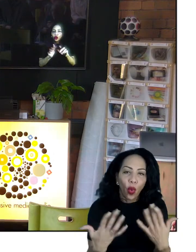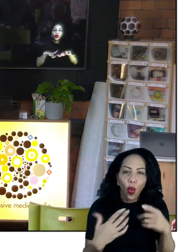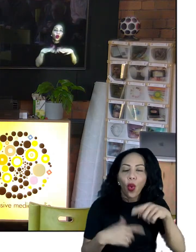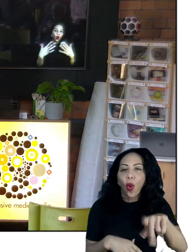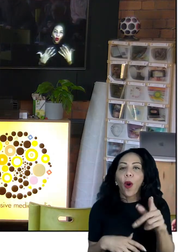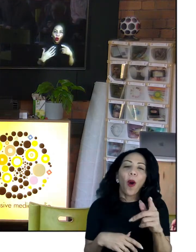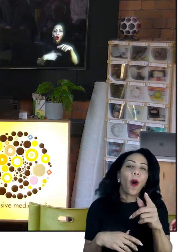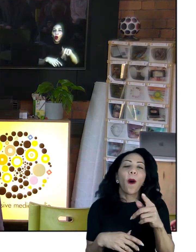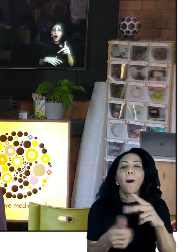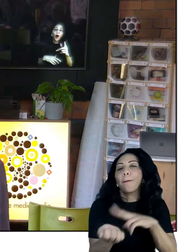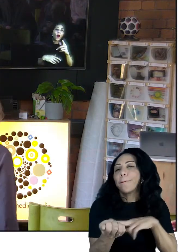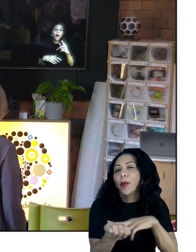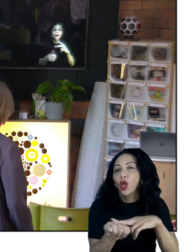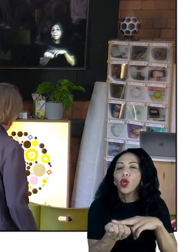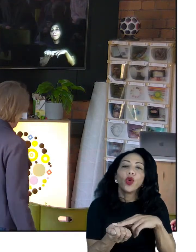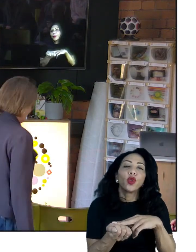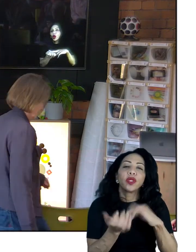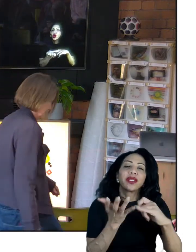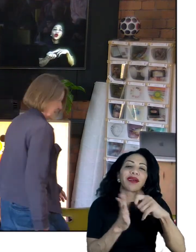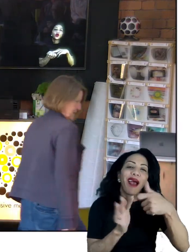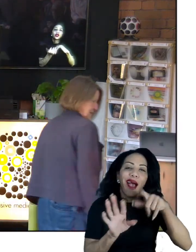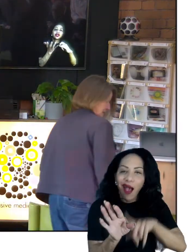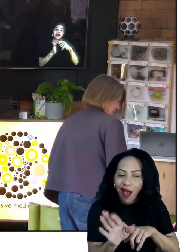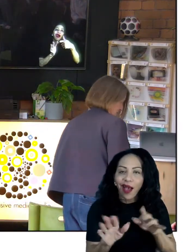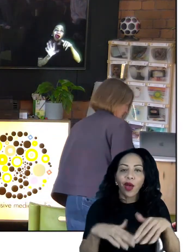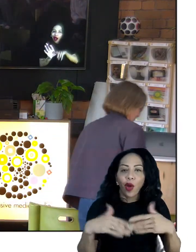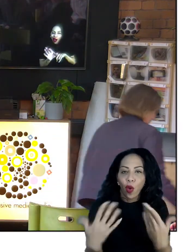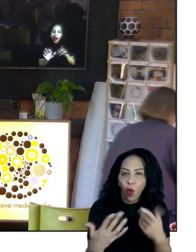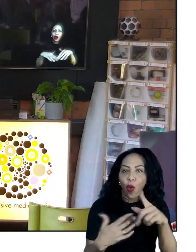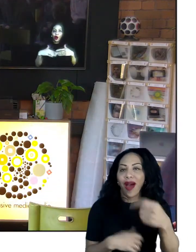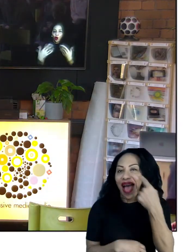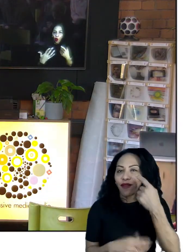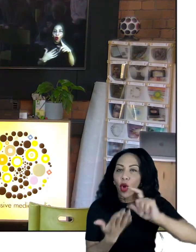pmstudiouk.bsky.social on Blue Sky, or at Pervasive Media Studio on Instagram.